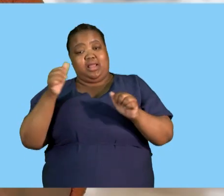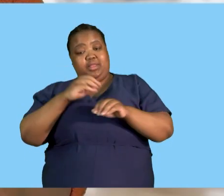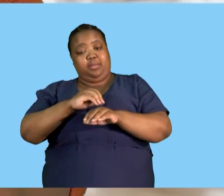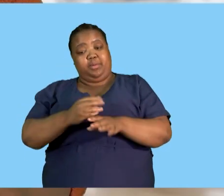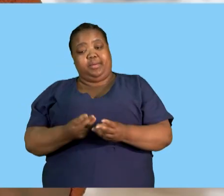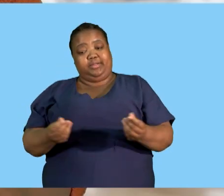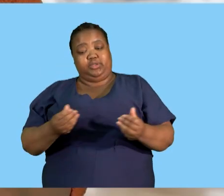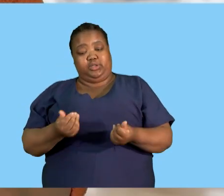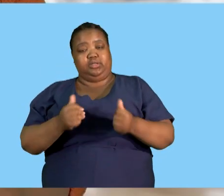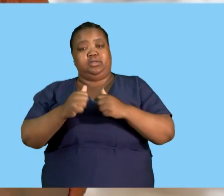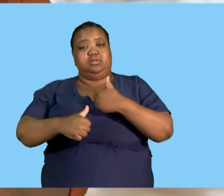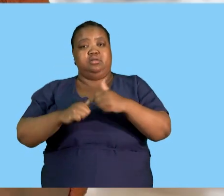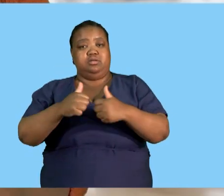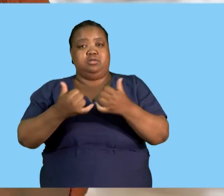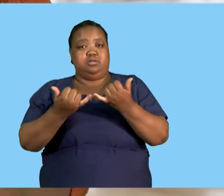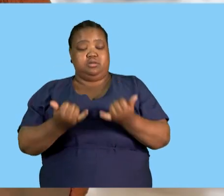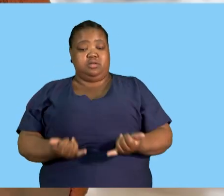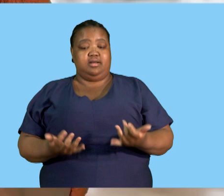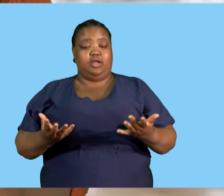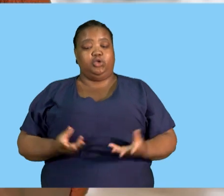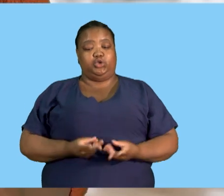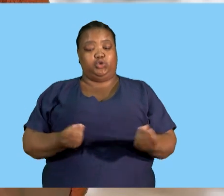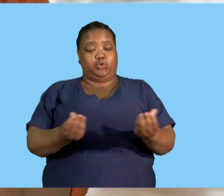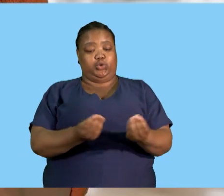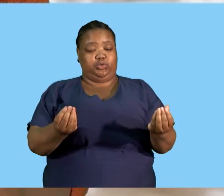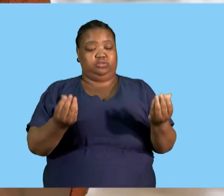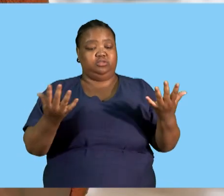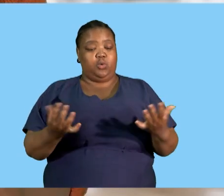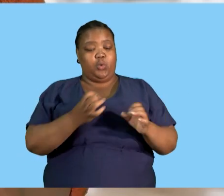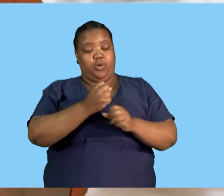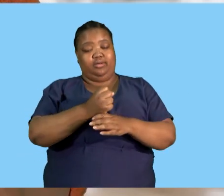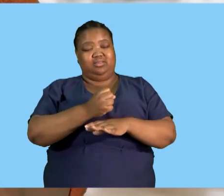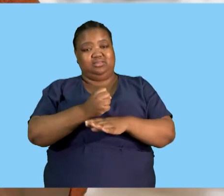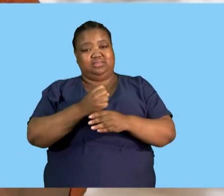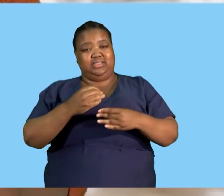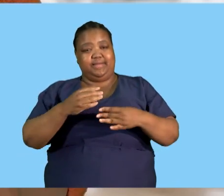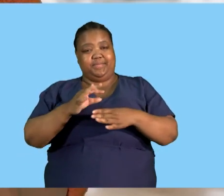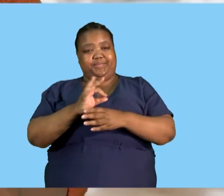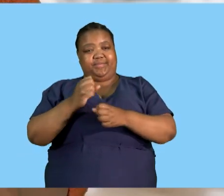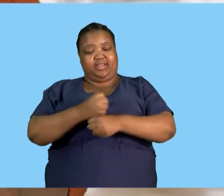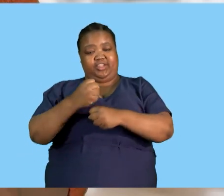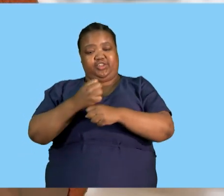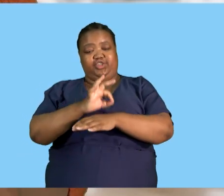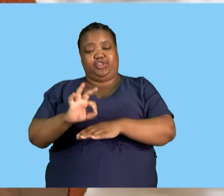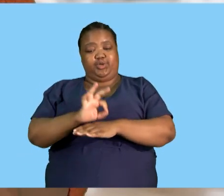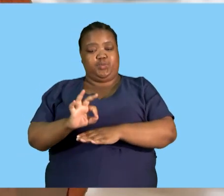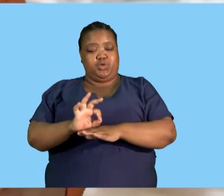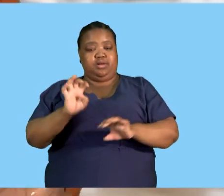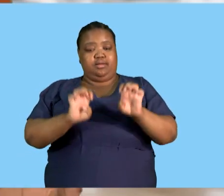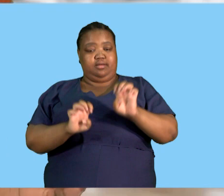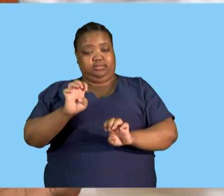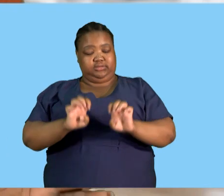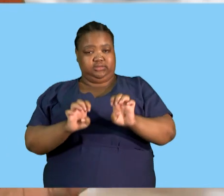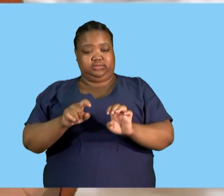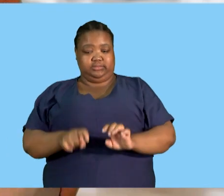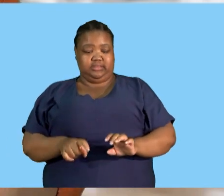problem-solving steps. So after doing that, we are doing what? We now need to evaluate what? The solution or the action plan that we've taken. Remember, to evaluate, we are